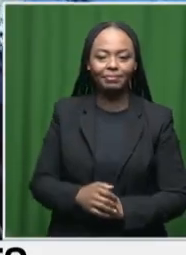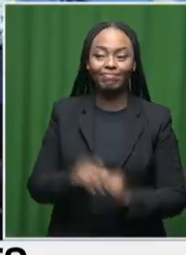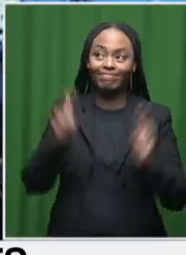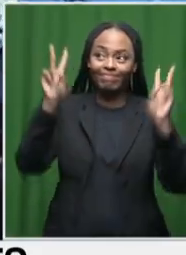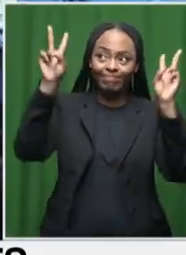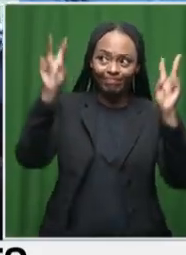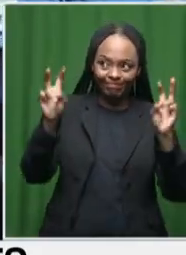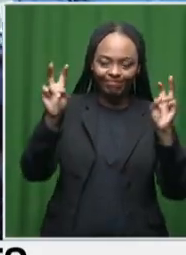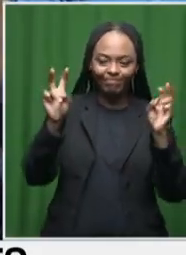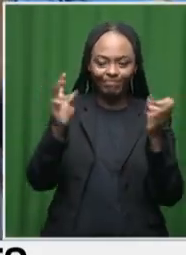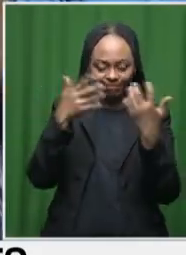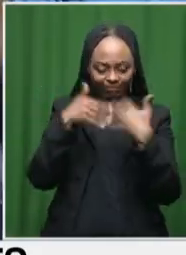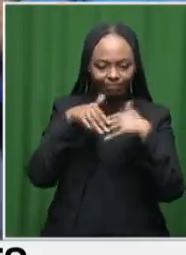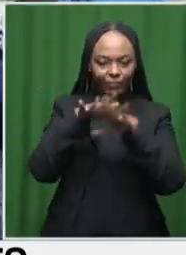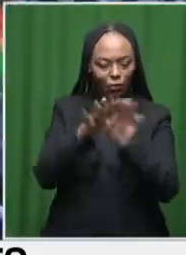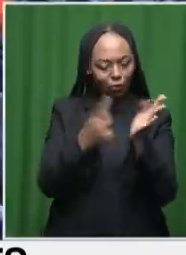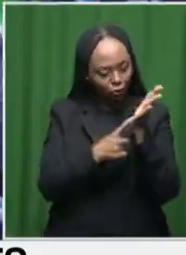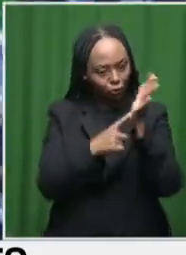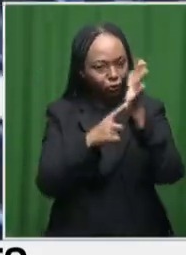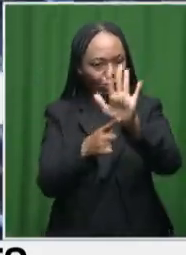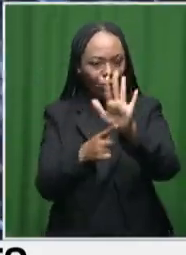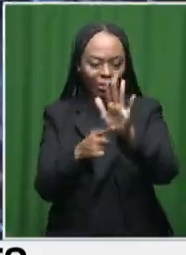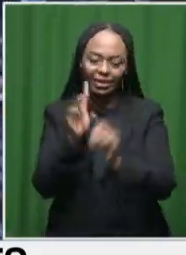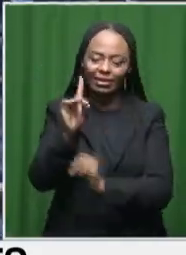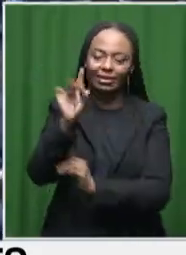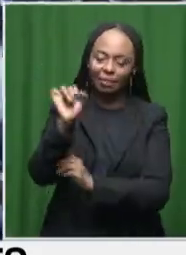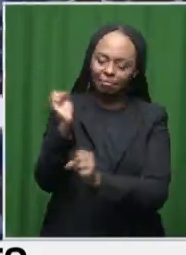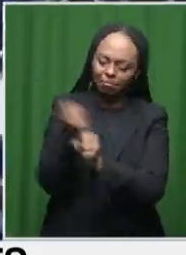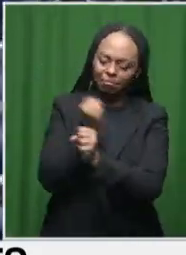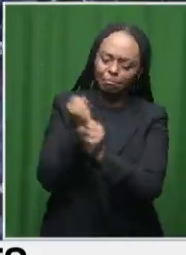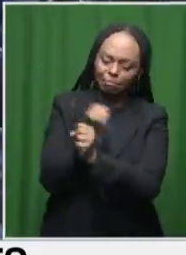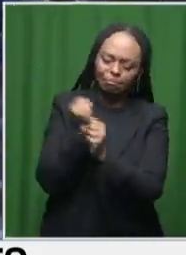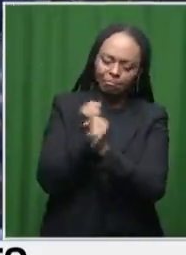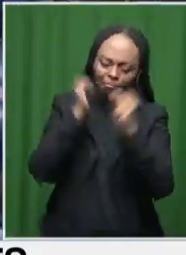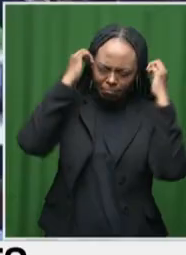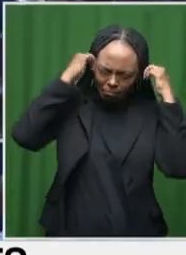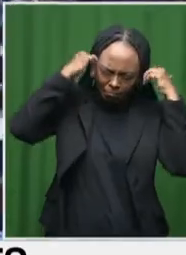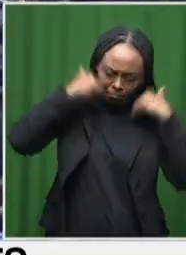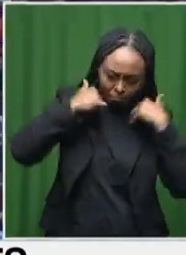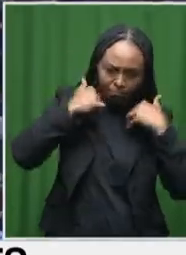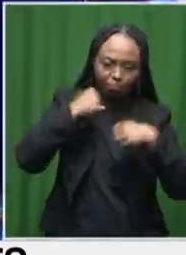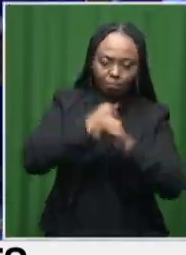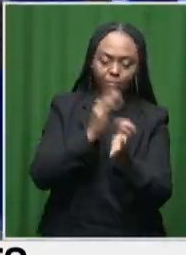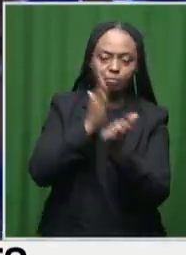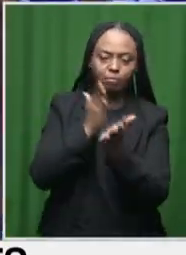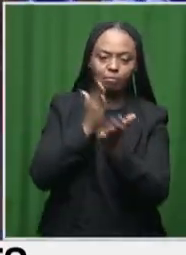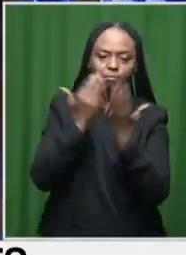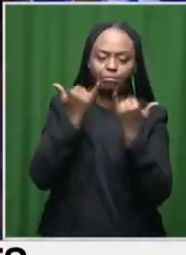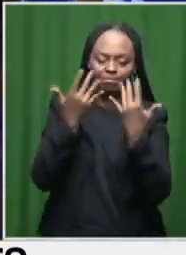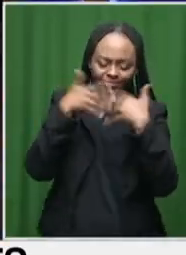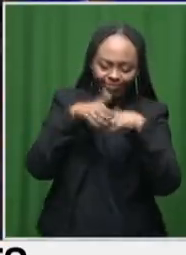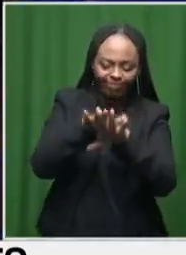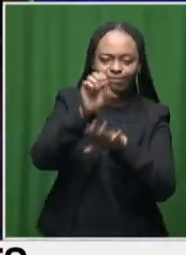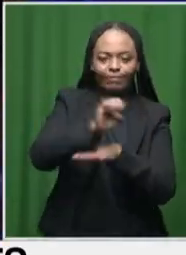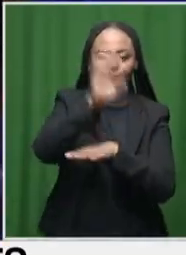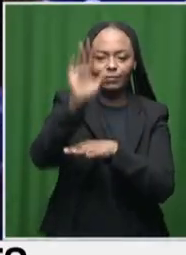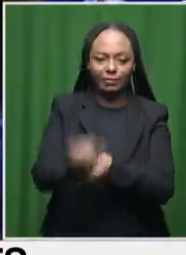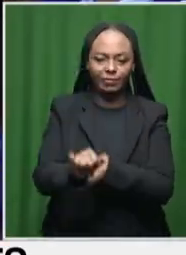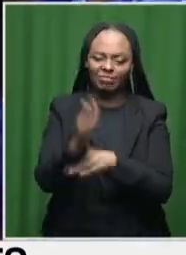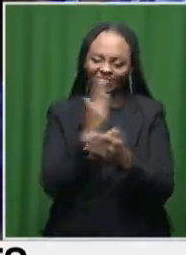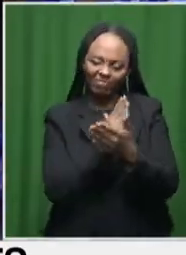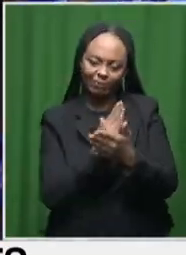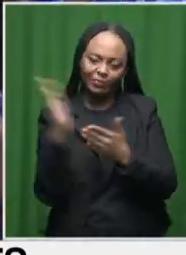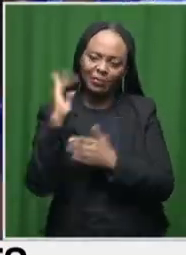embodies a DA working hard to build a new majority for South Africa that will free the country from the clutches of bad